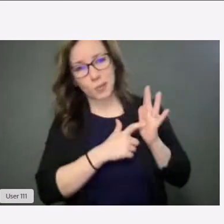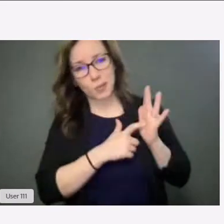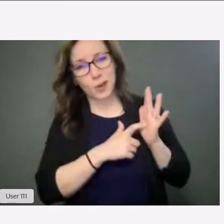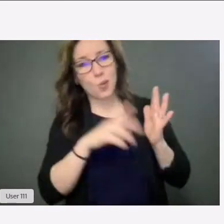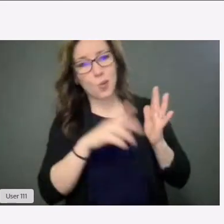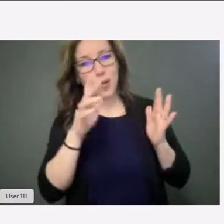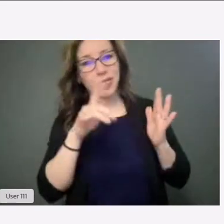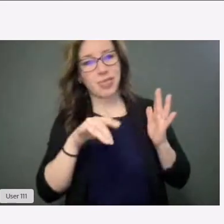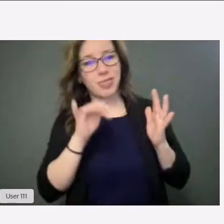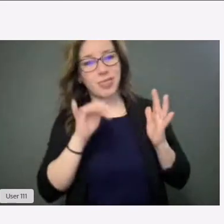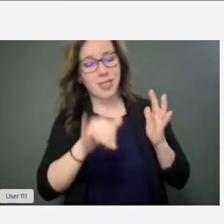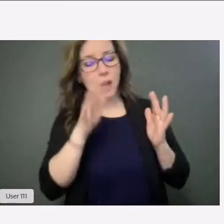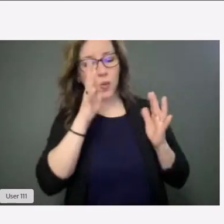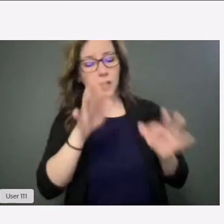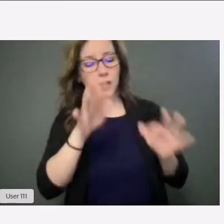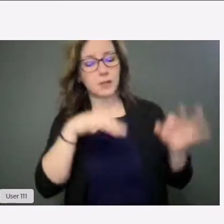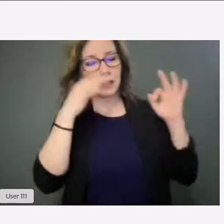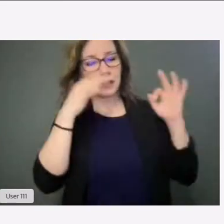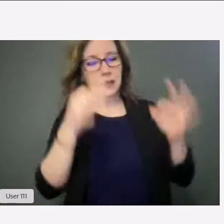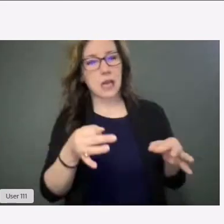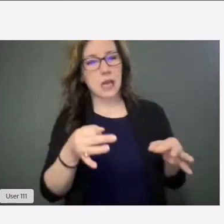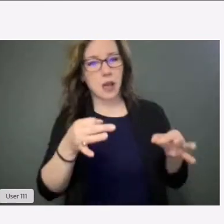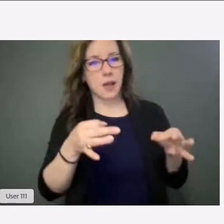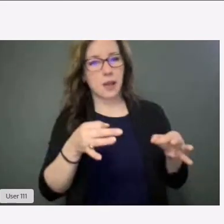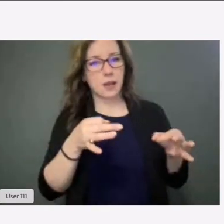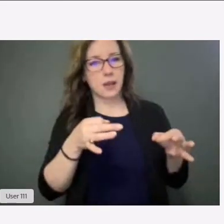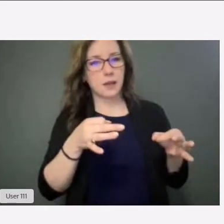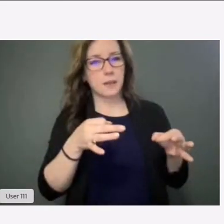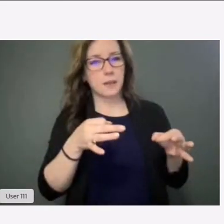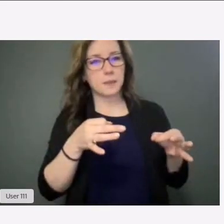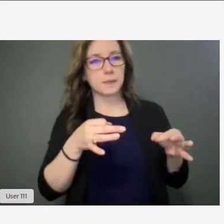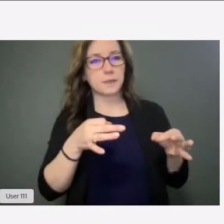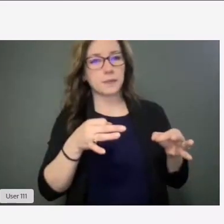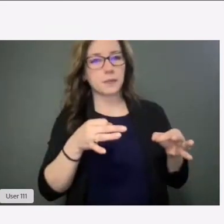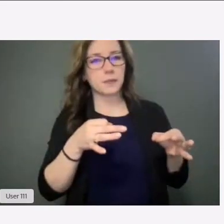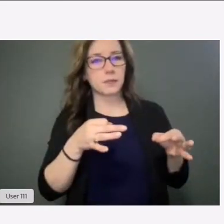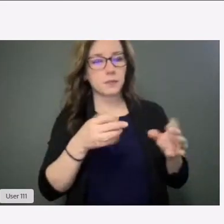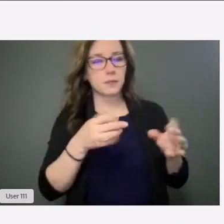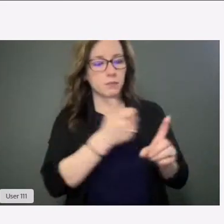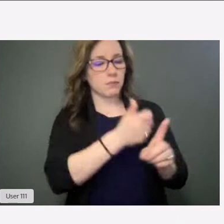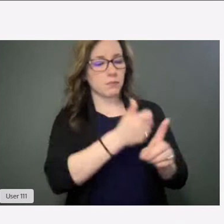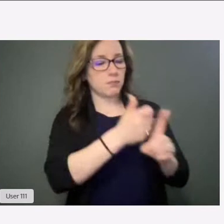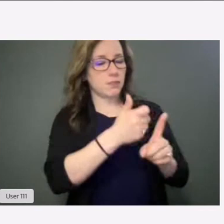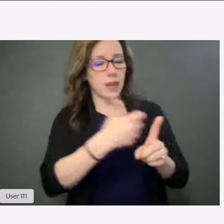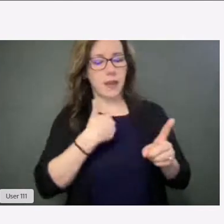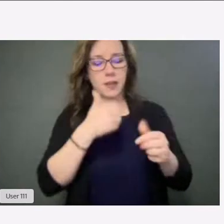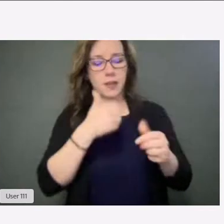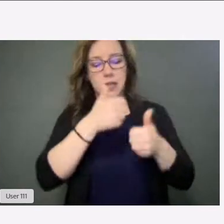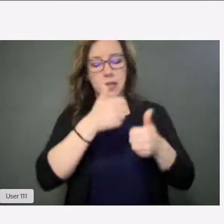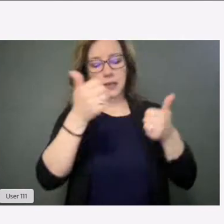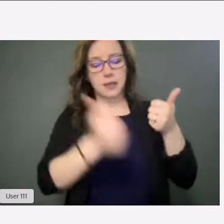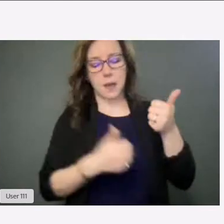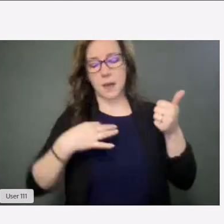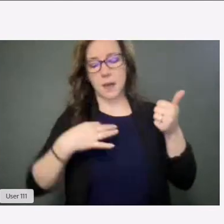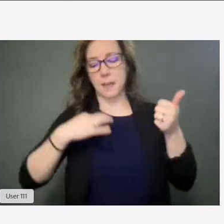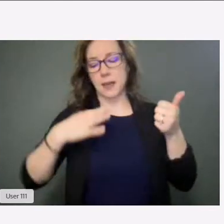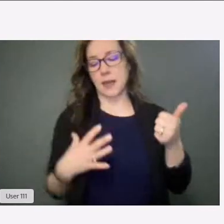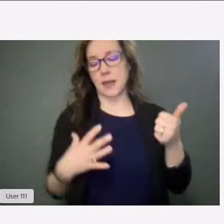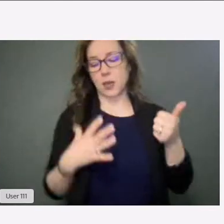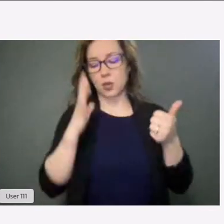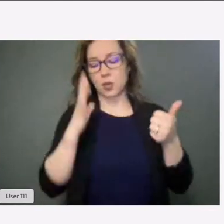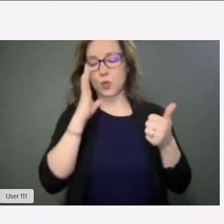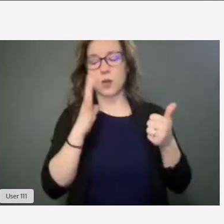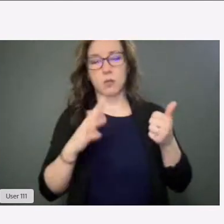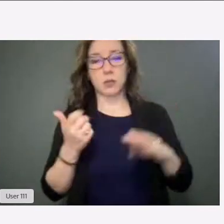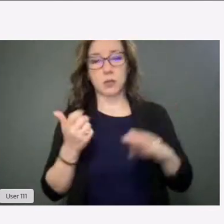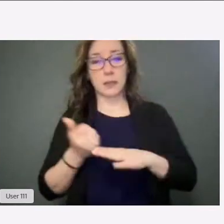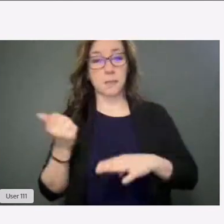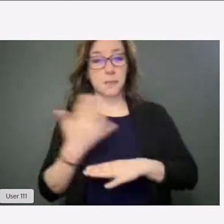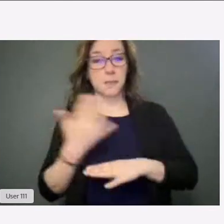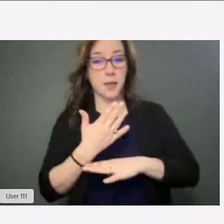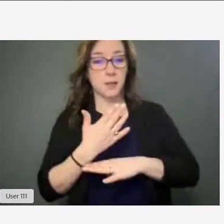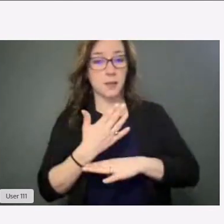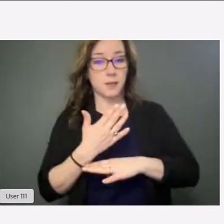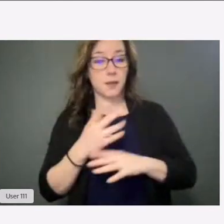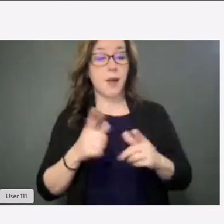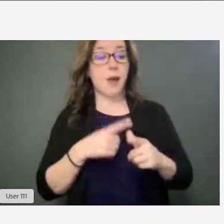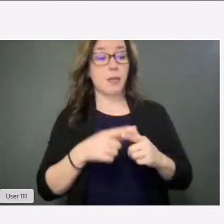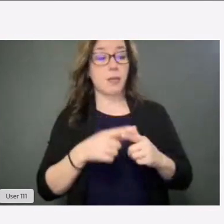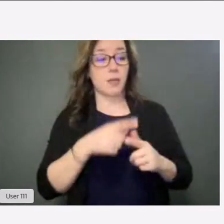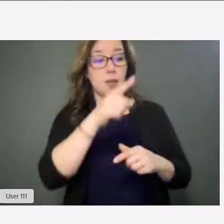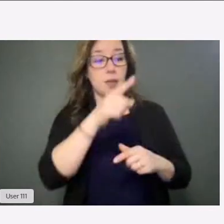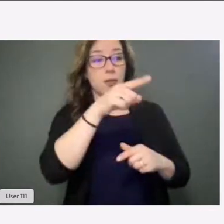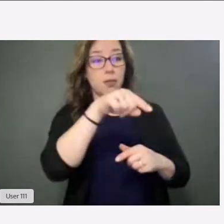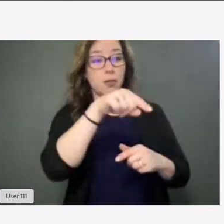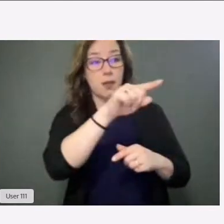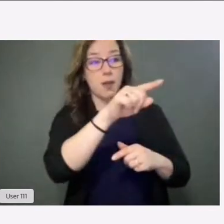going to dictate what you as an eligible sub-applicant, sub-entity would submit up to them, and then they submit